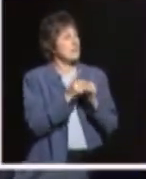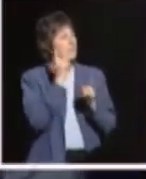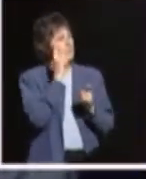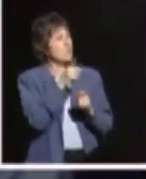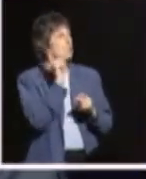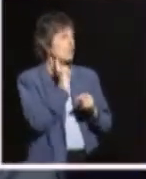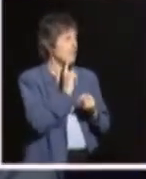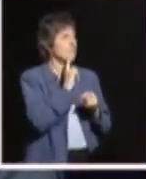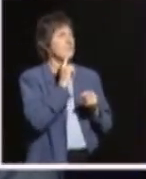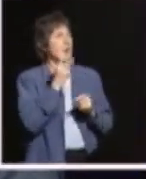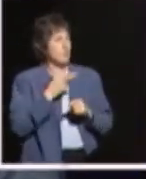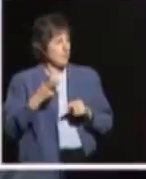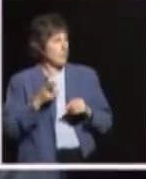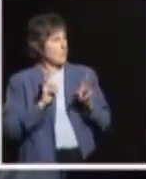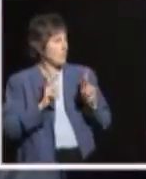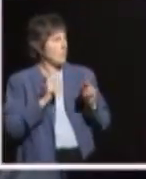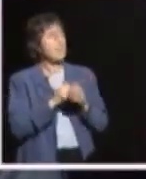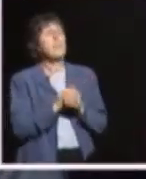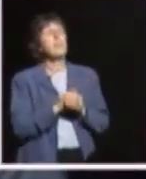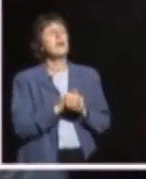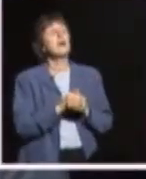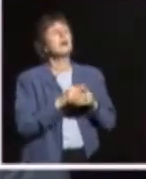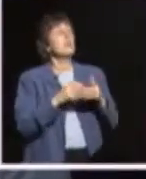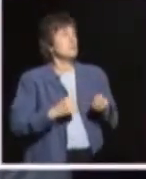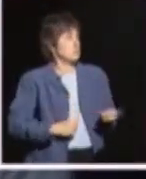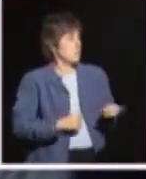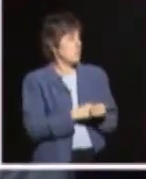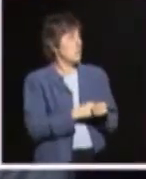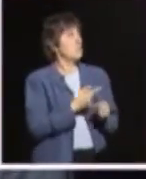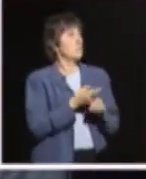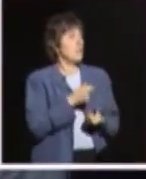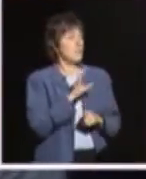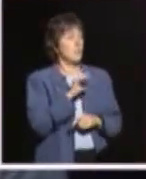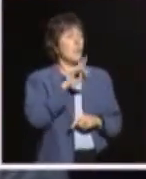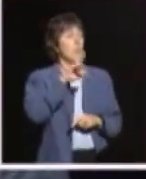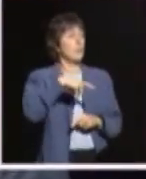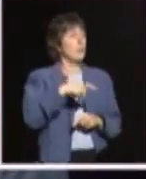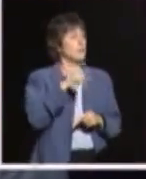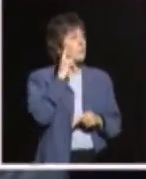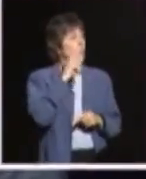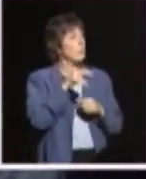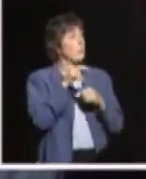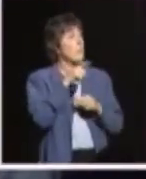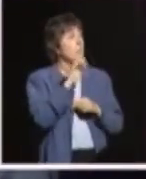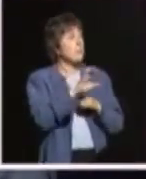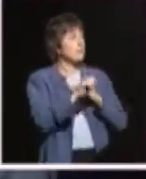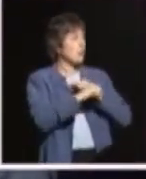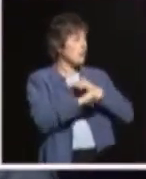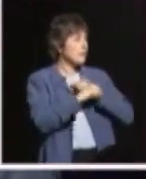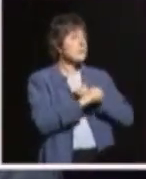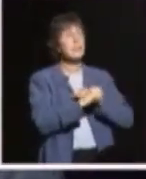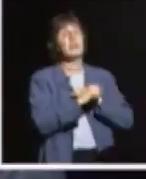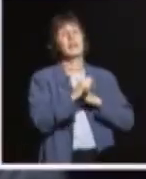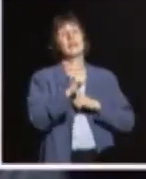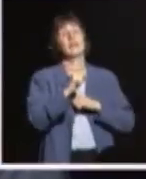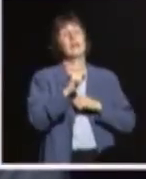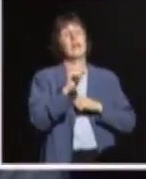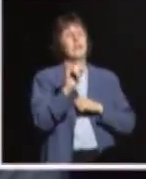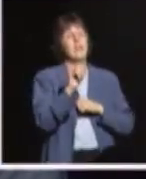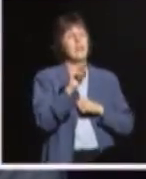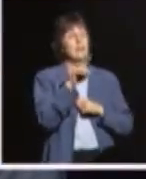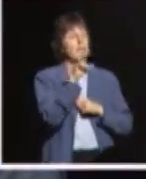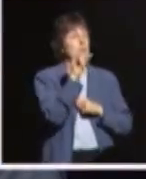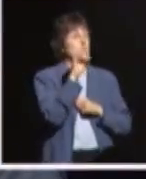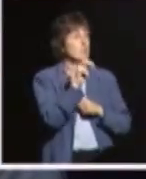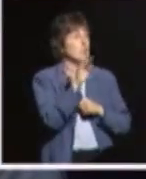hard of hearing citizens. Support for this forum came from the Corporation for Public Broadcasting, Public Media Innovation Fund. For more